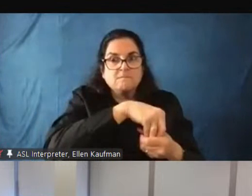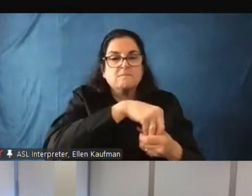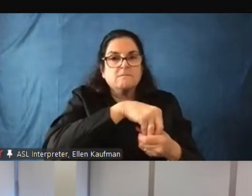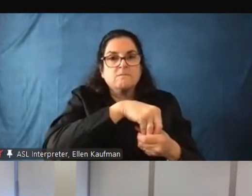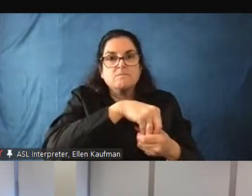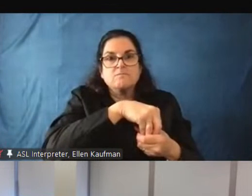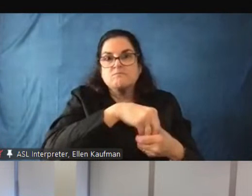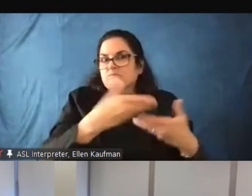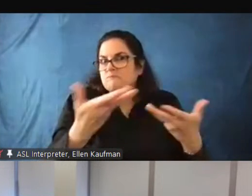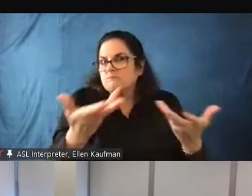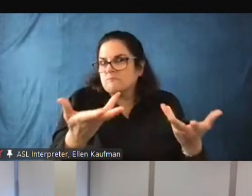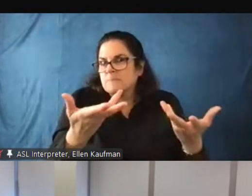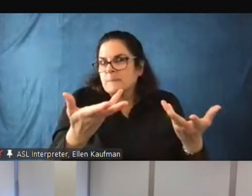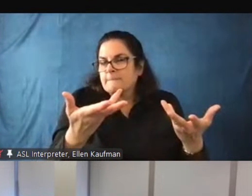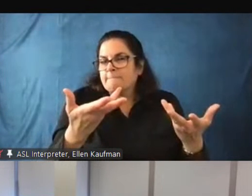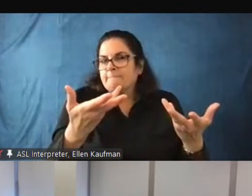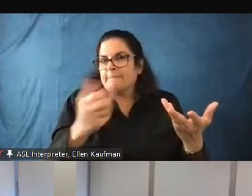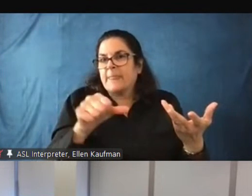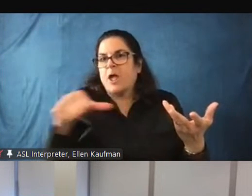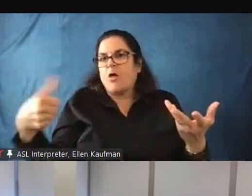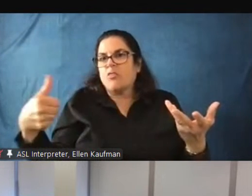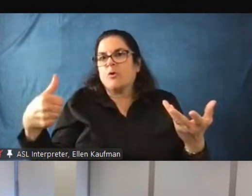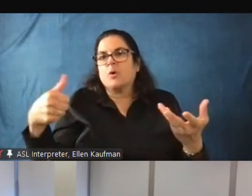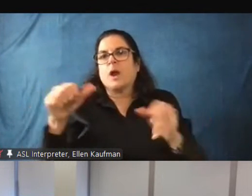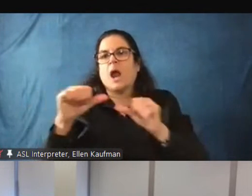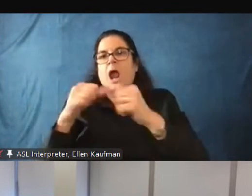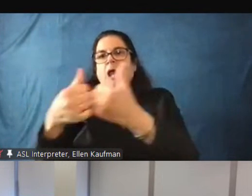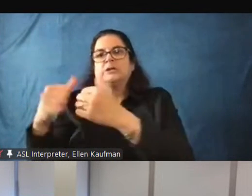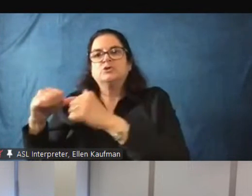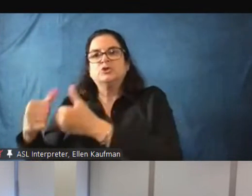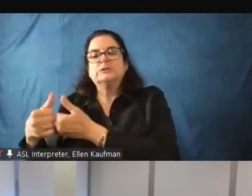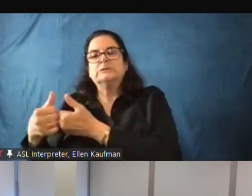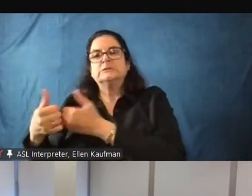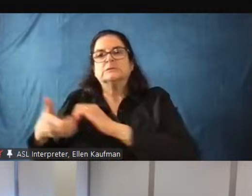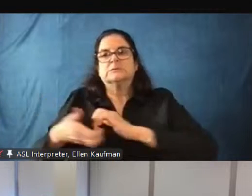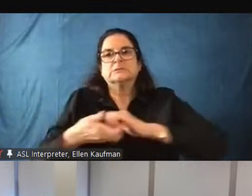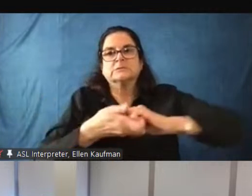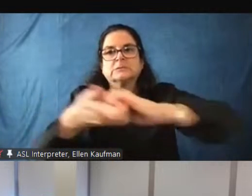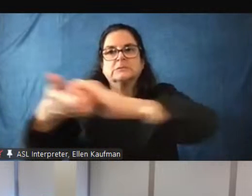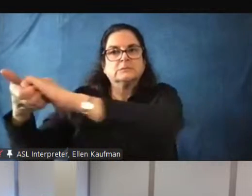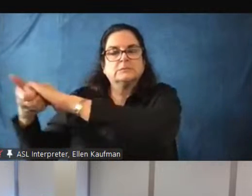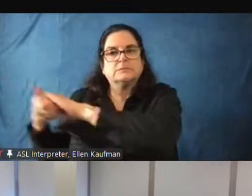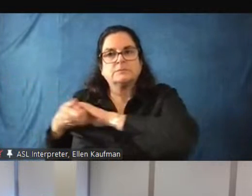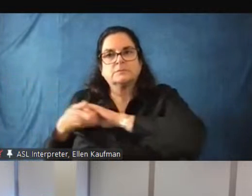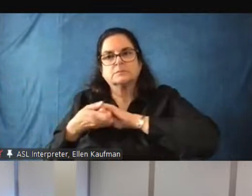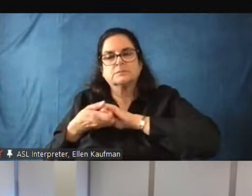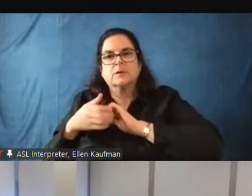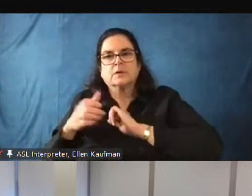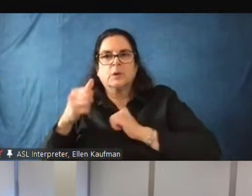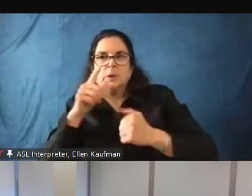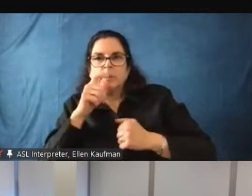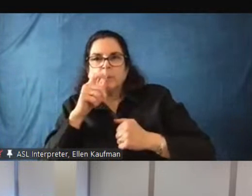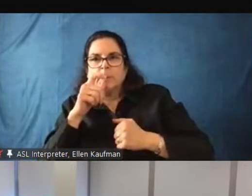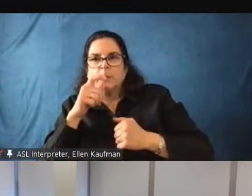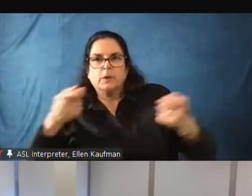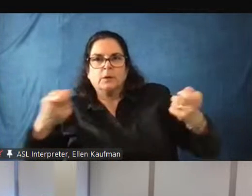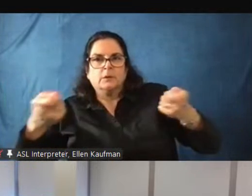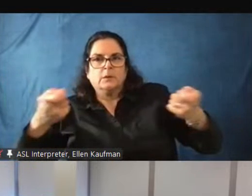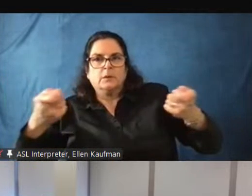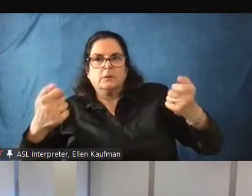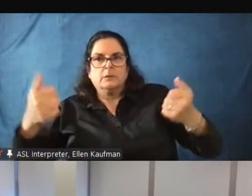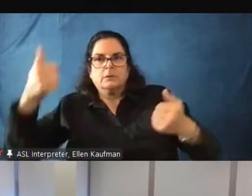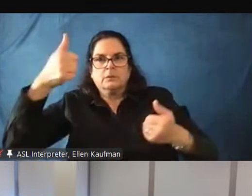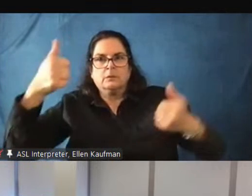these other sister agencies and the proposed governance structure that's being proposed versus what we have